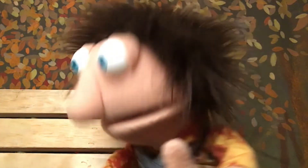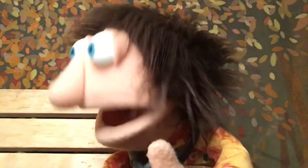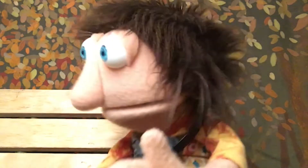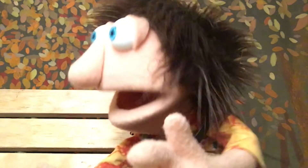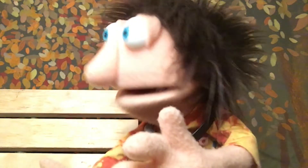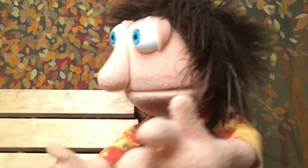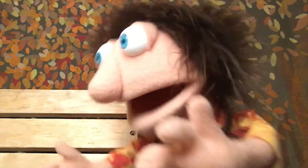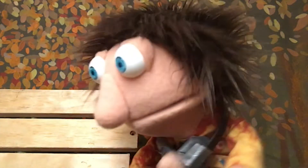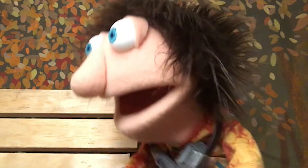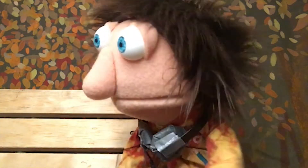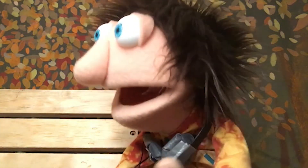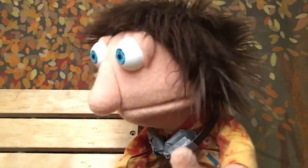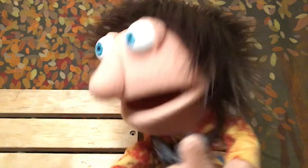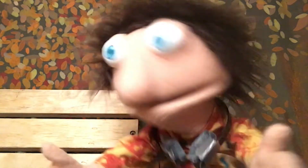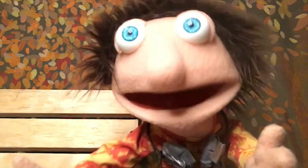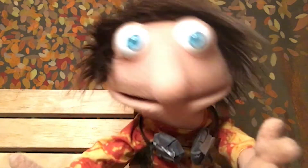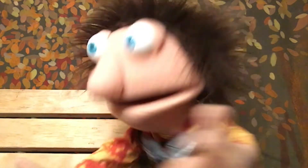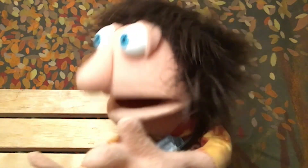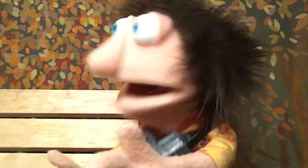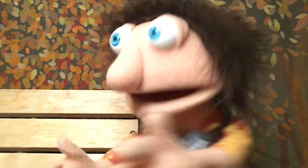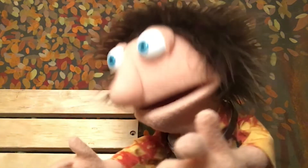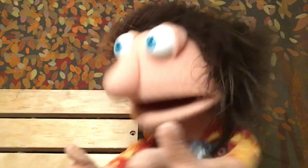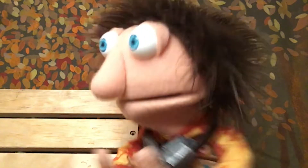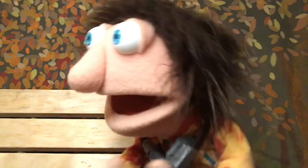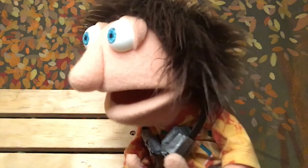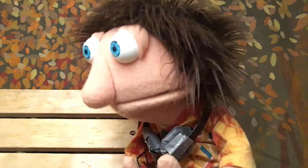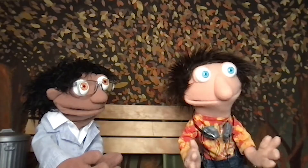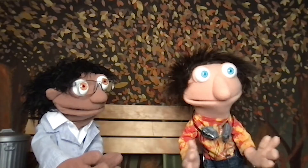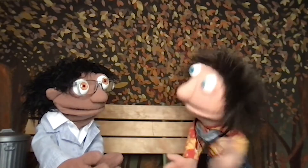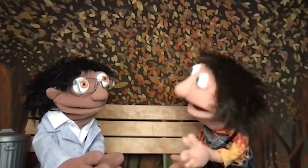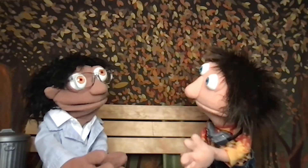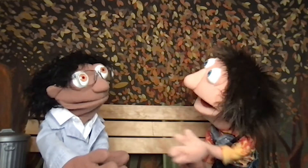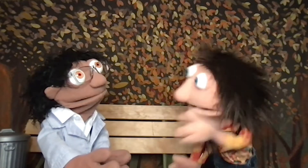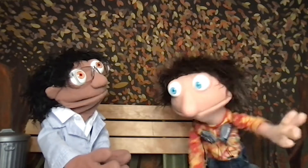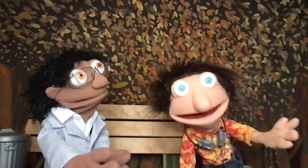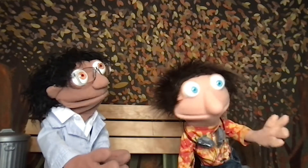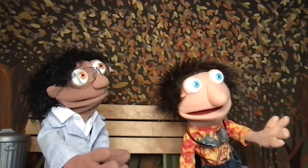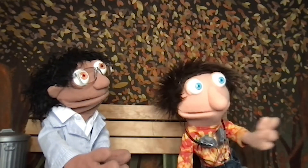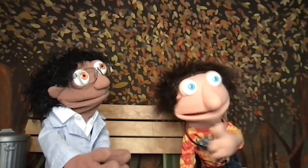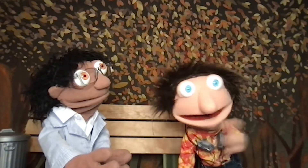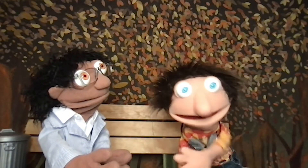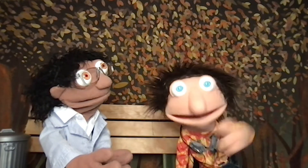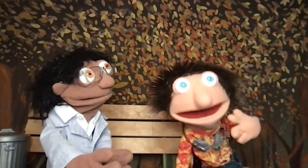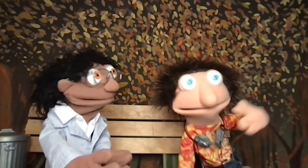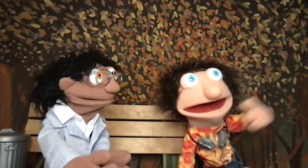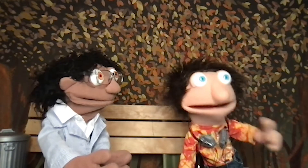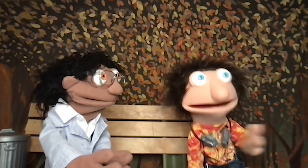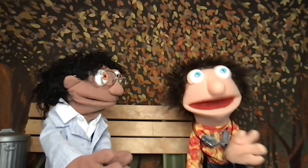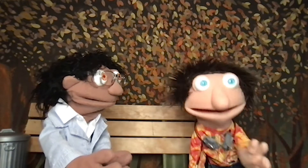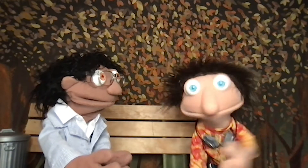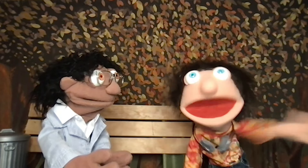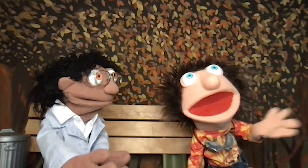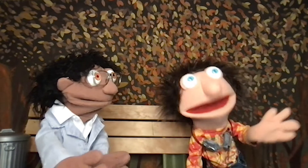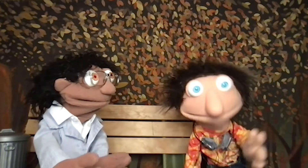I thought about it, and I decided I had to teach him a lesson. So I figured the next time this mutt starts yapping at me, I'm gonna smack